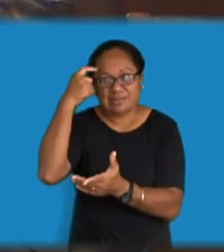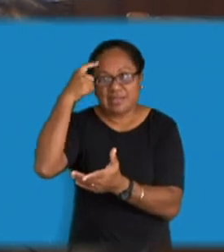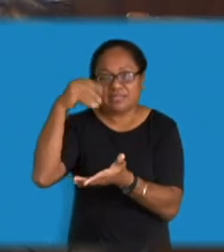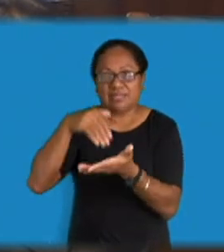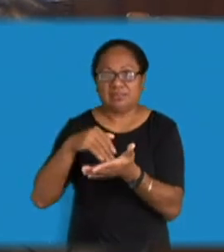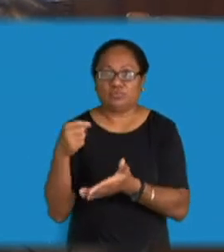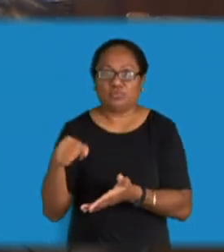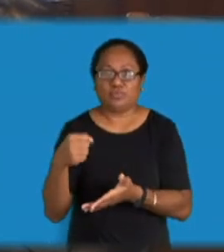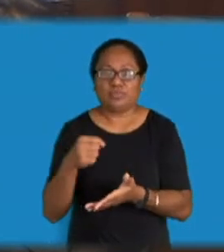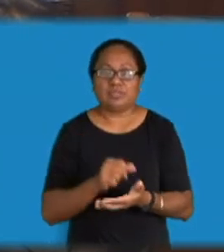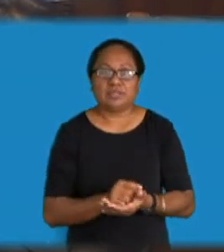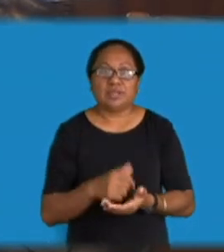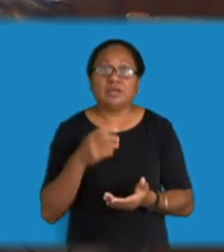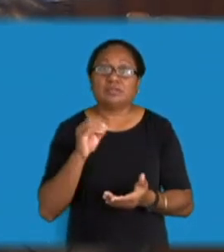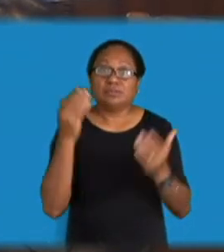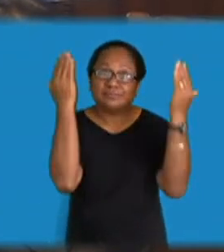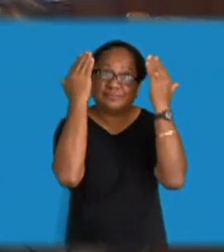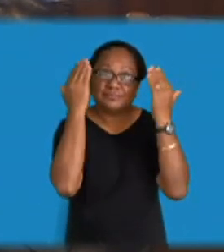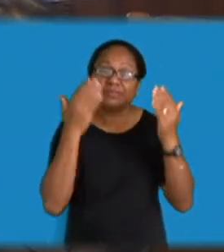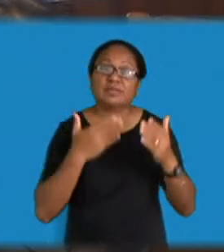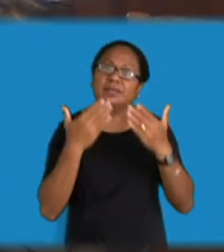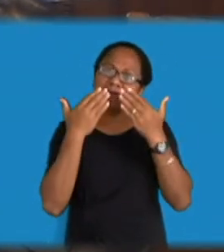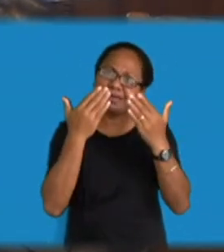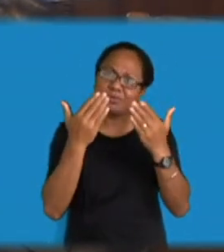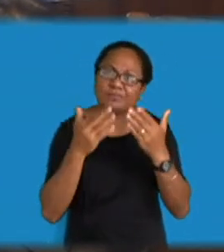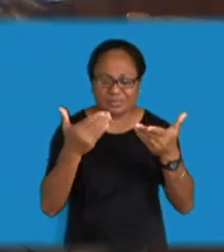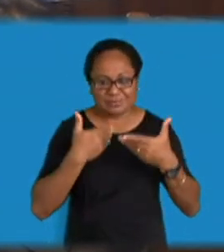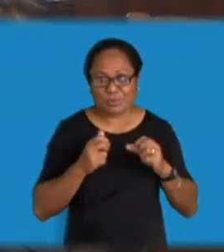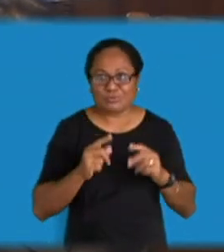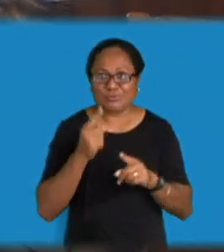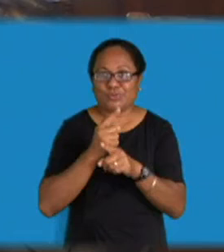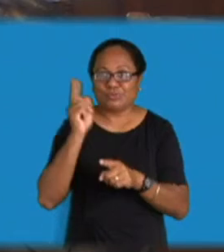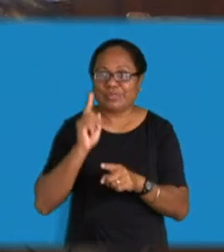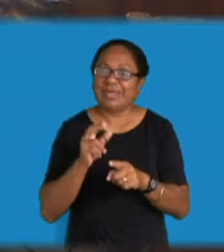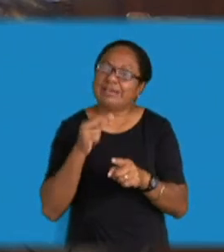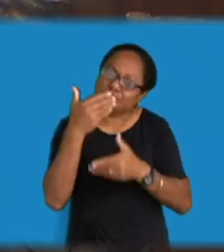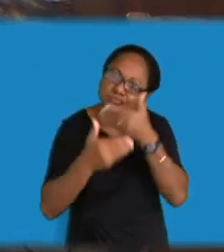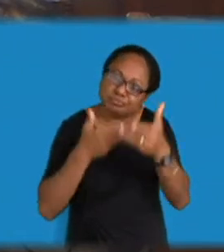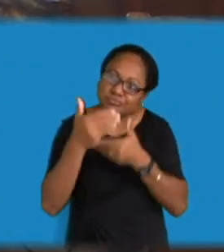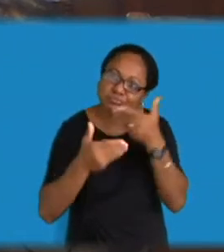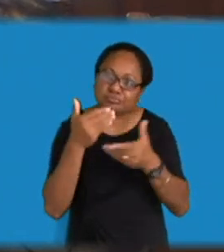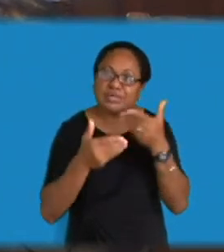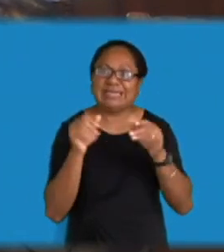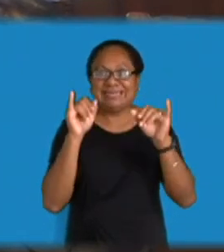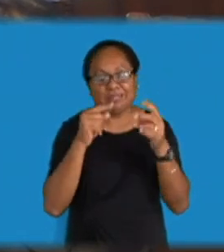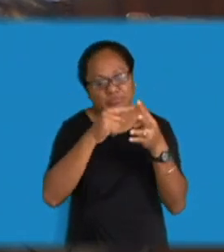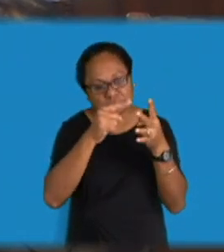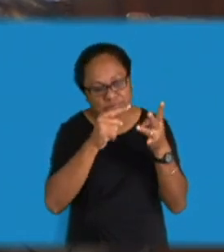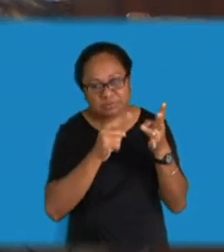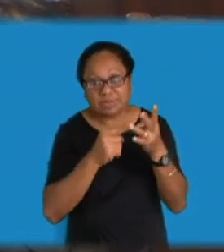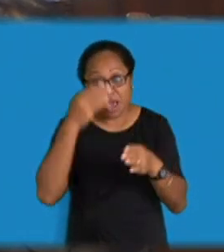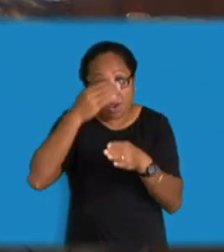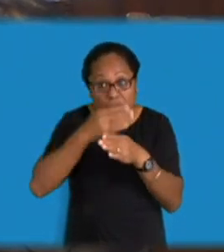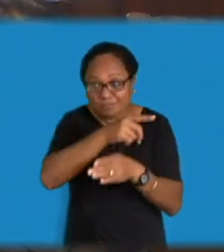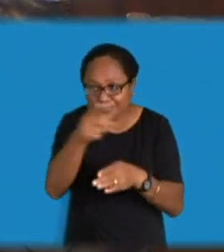Speaker, I wish to thank you for allowing me to take the floor and to address some of the pertinent issues that have been raised in the public space, and I hope that